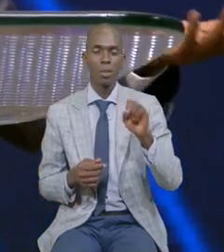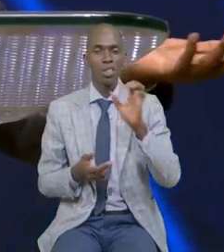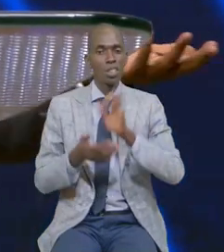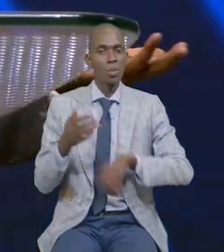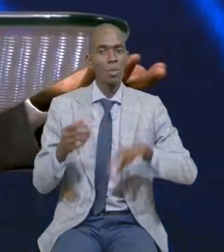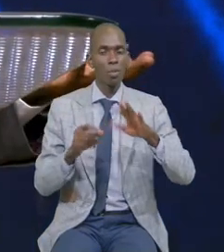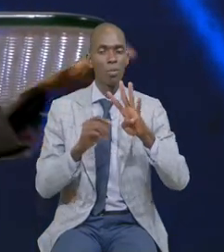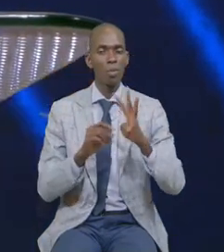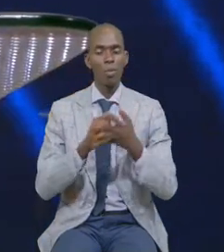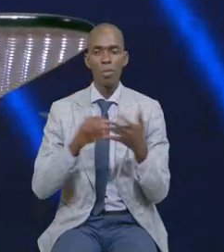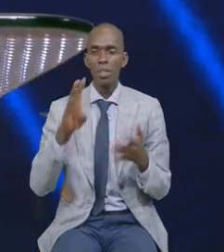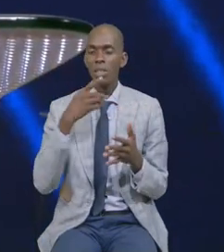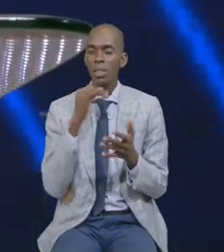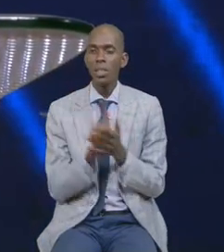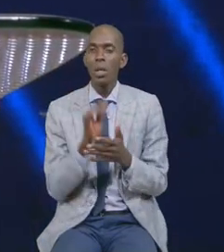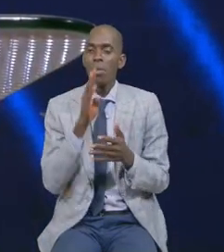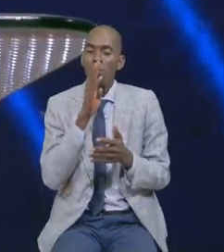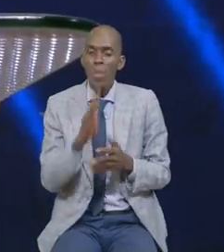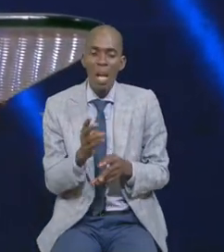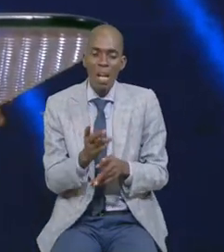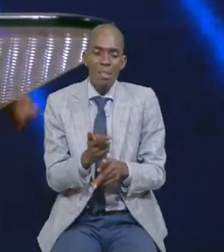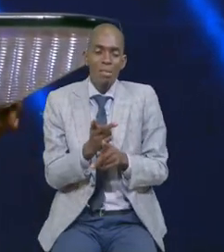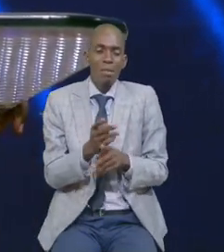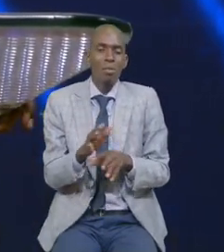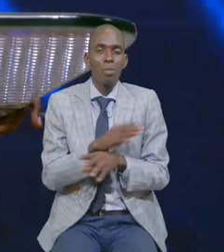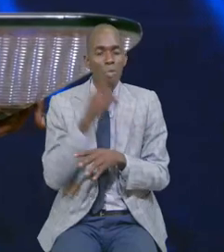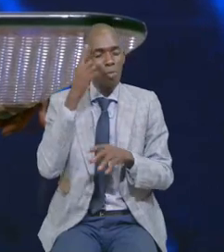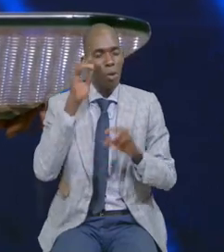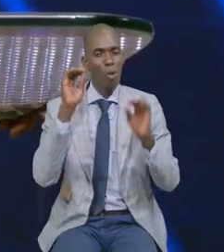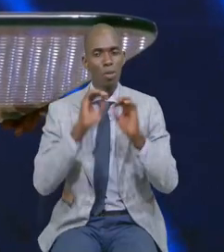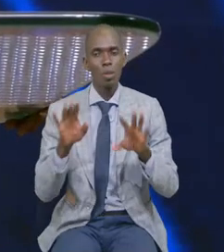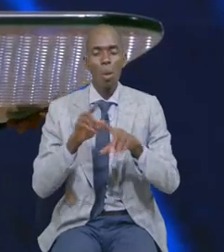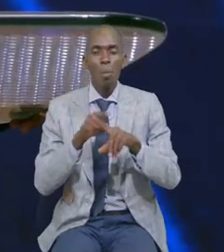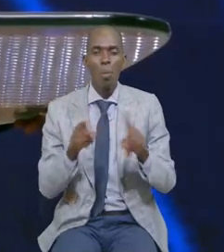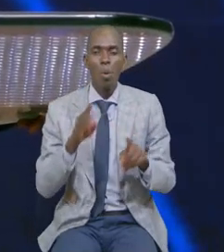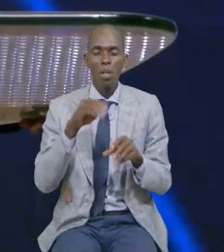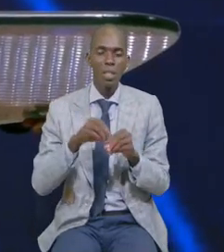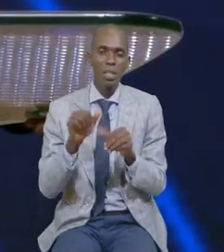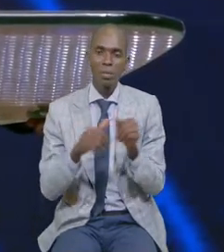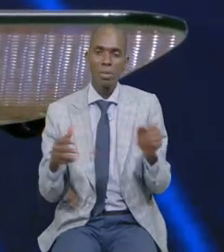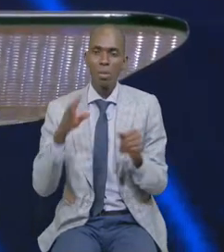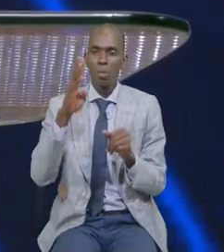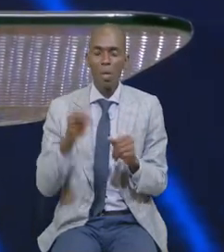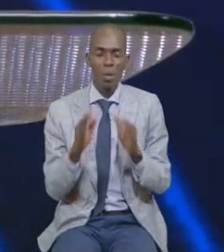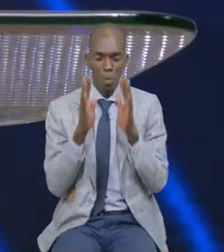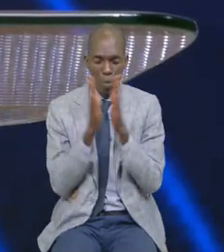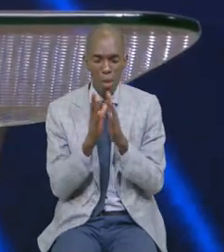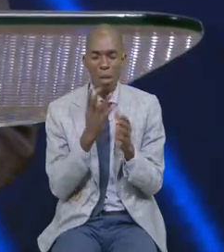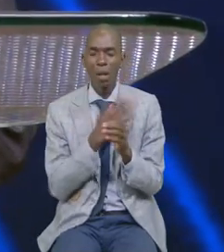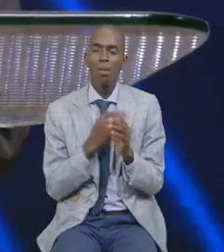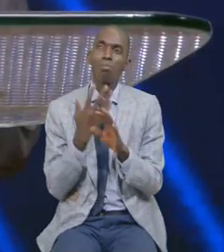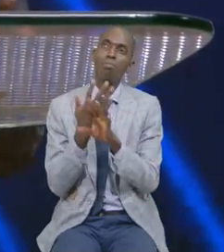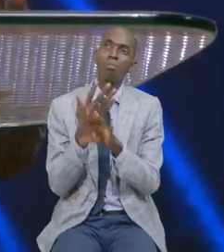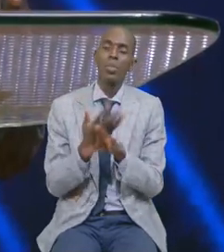be careful for nothing, but in everything by prayer and supplication with thanksgiving, let